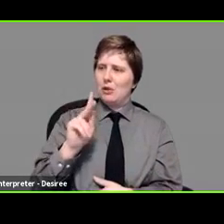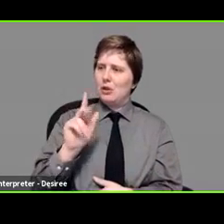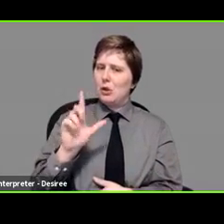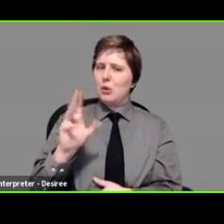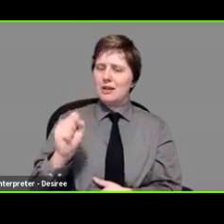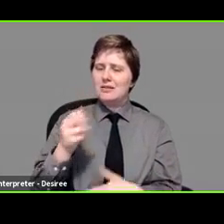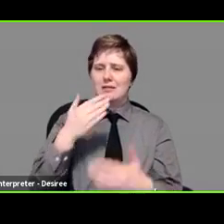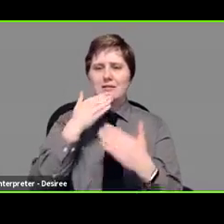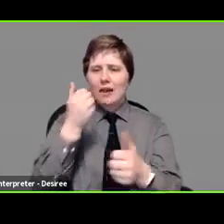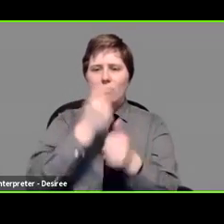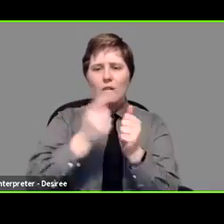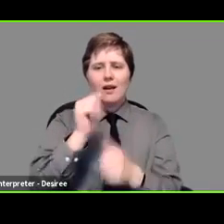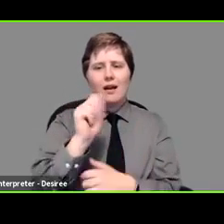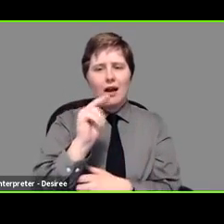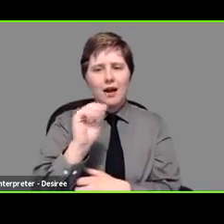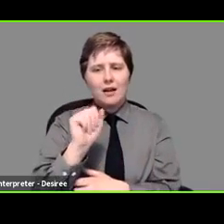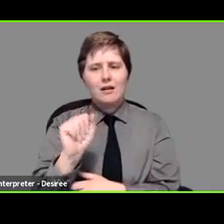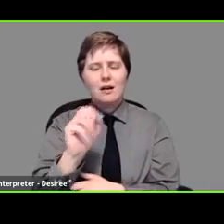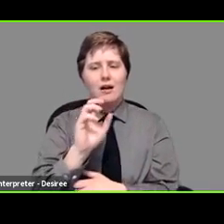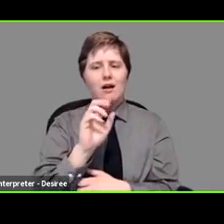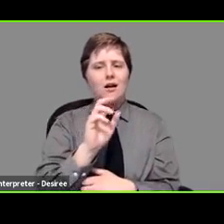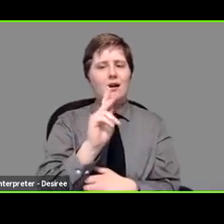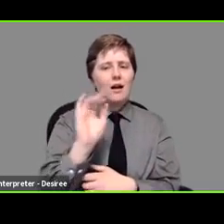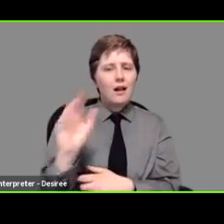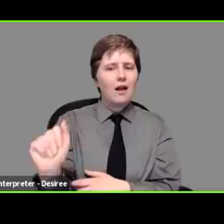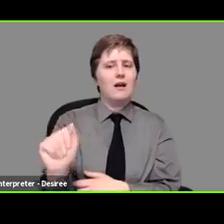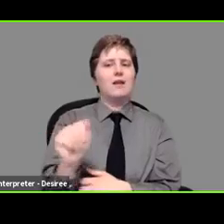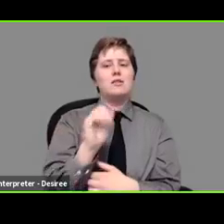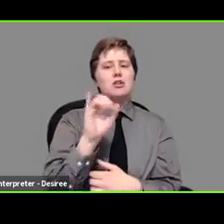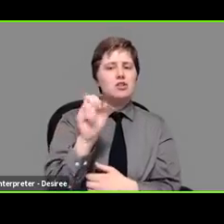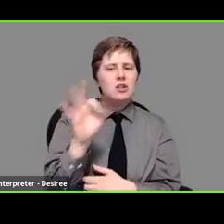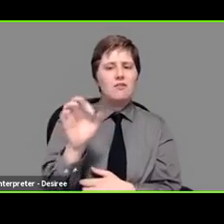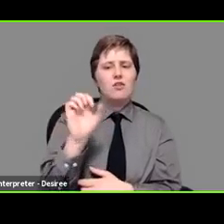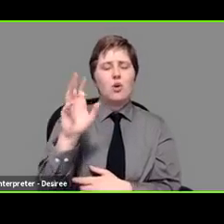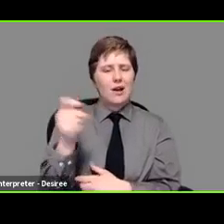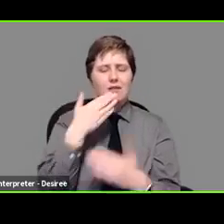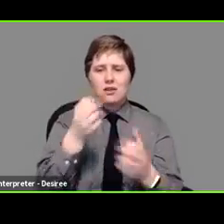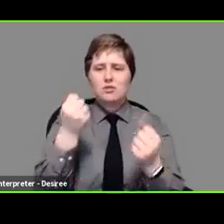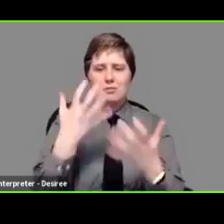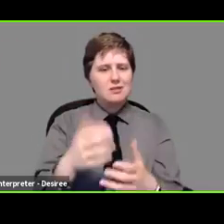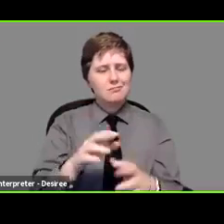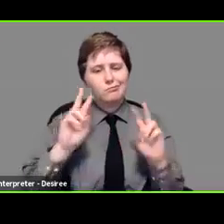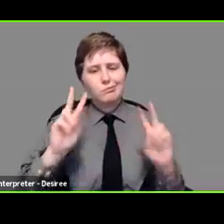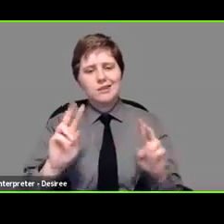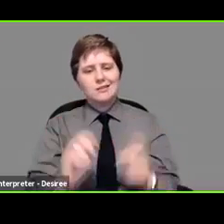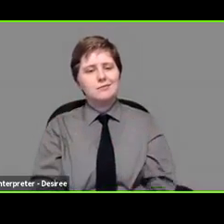on the panel, Kala, Jeff, and Bria, and Craig. Thank you guys so much. Peace.